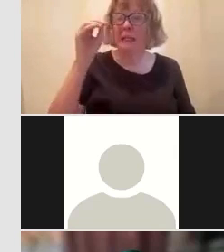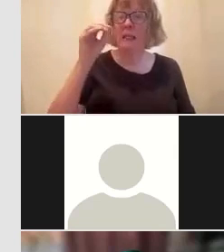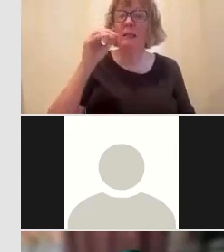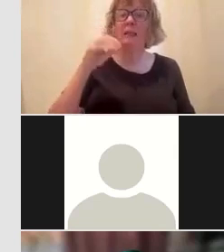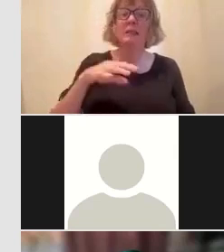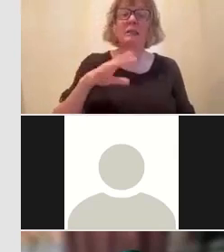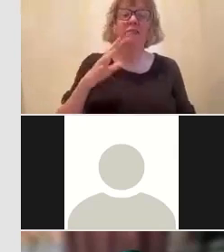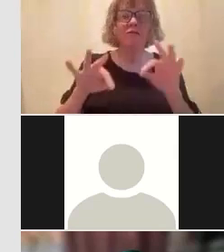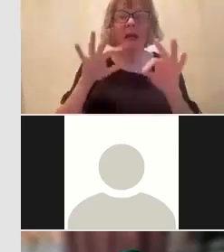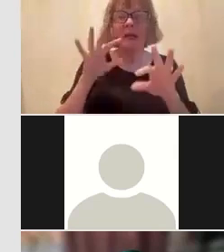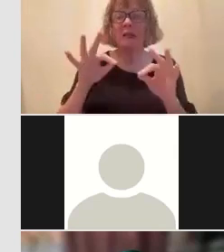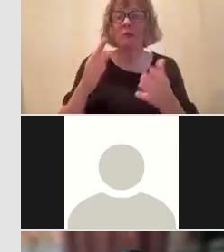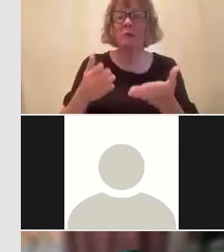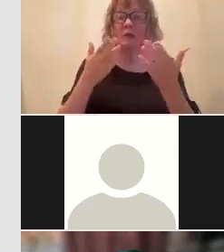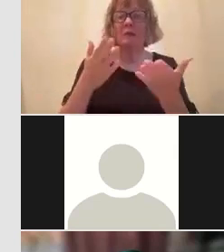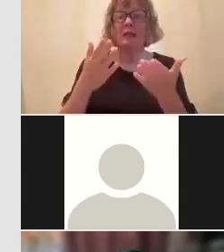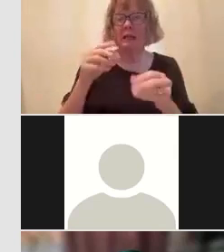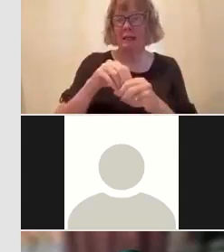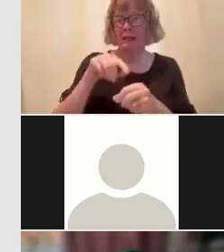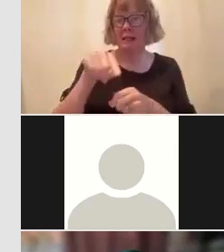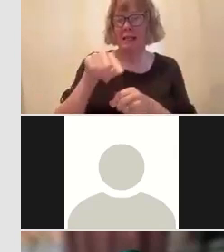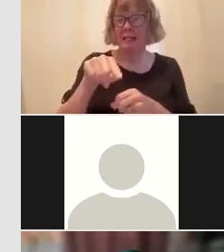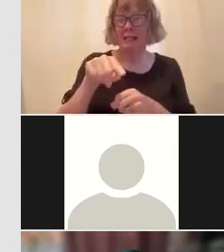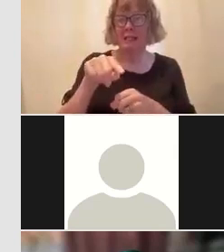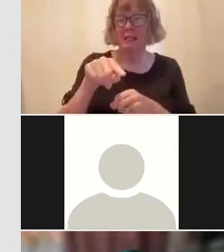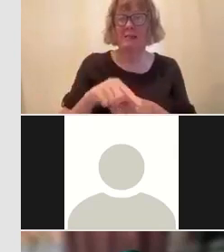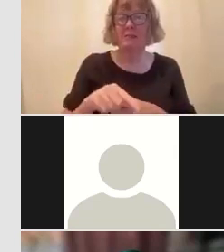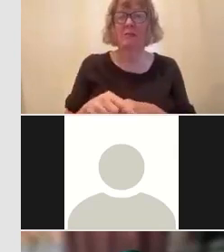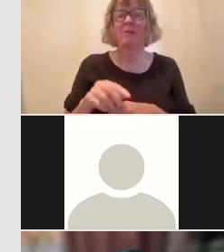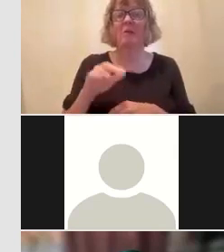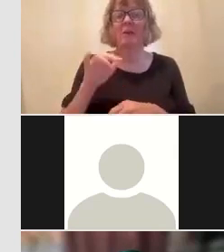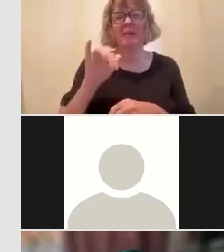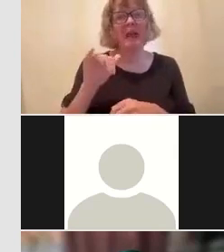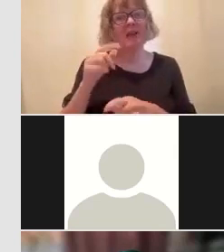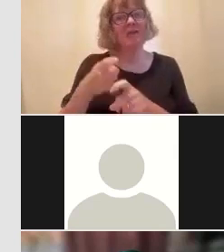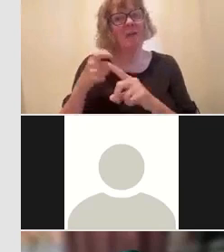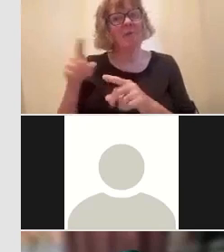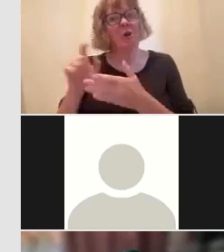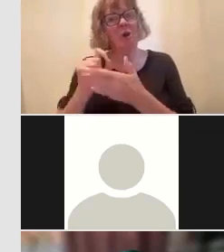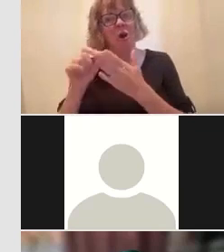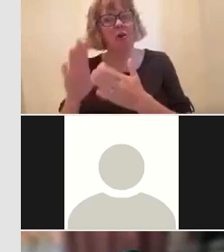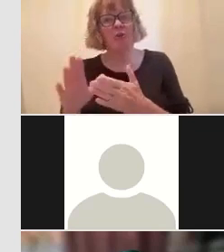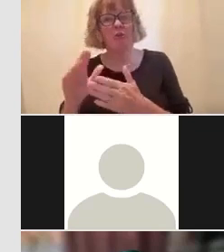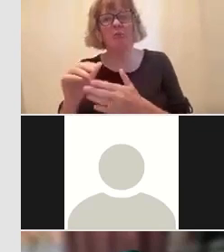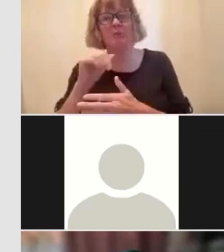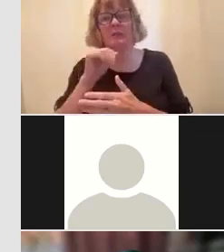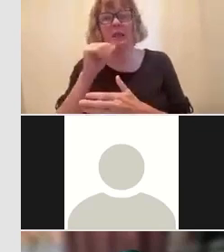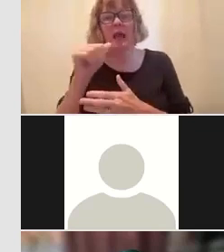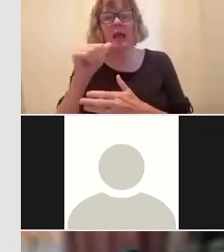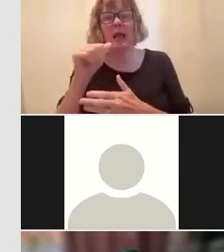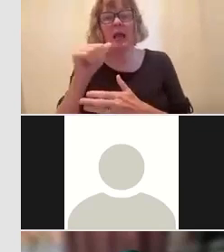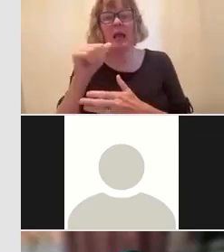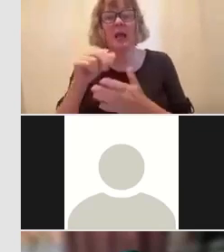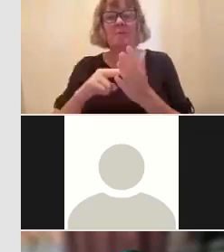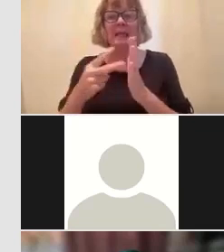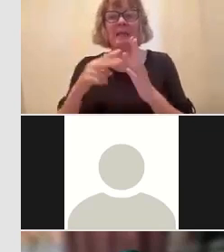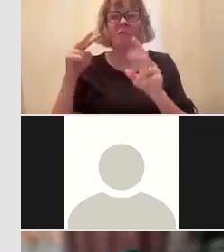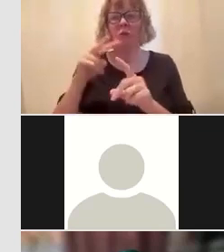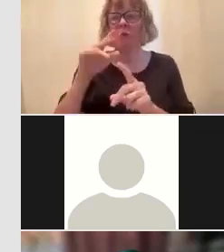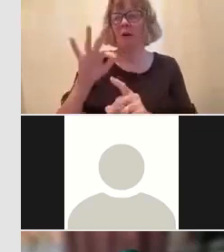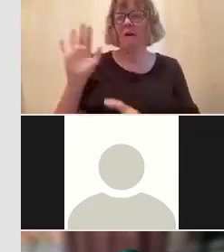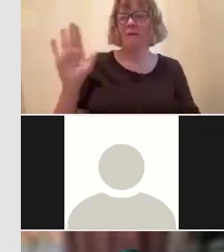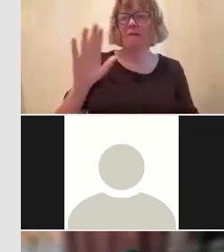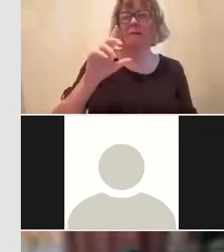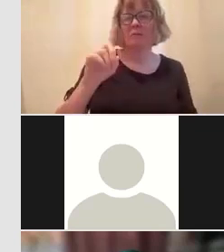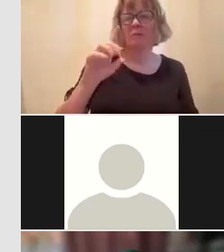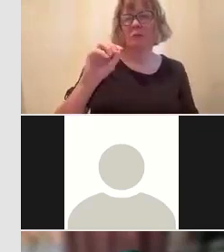and recommendations expressed in this publication are those of the author and do not necessarily reflect the views of the Department of